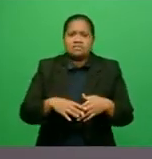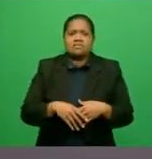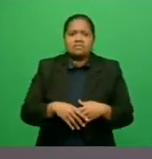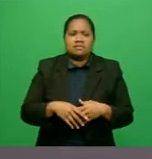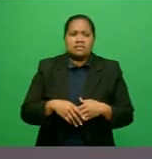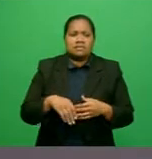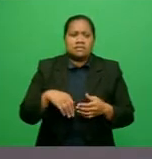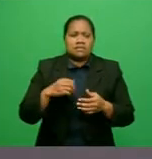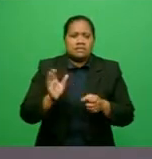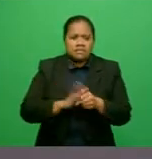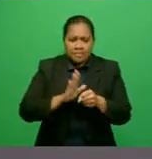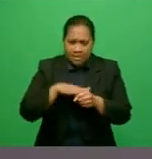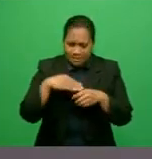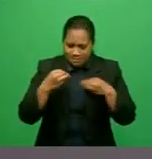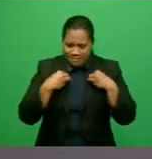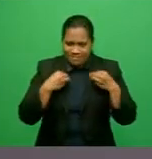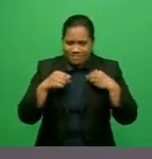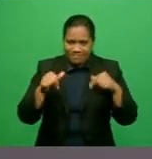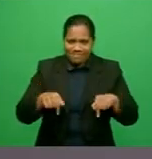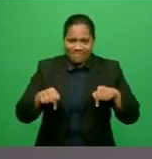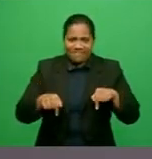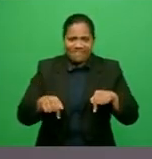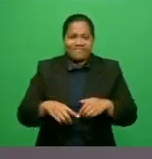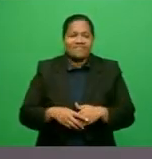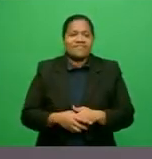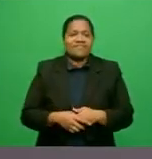my business here. Yeah.